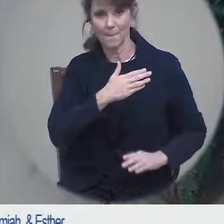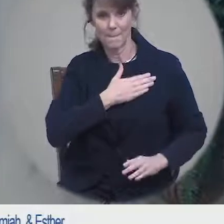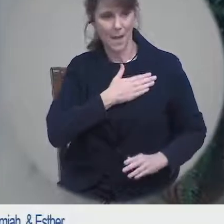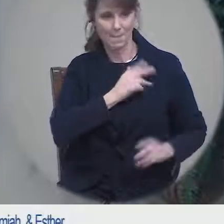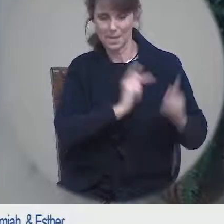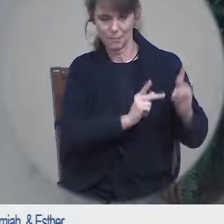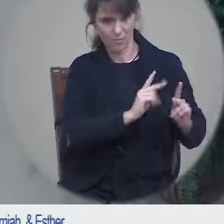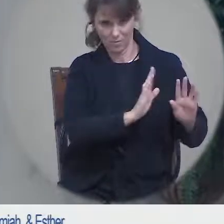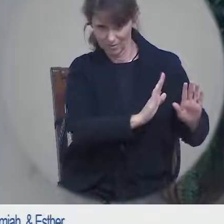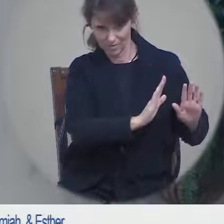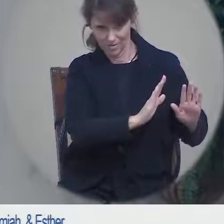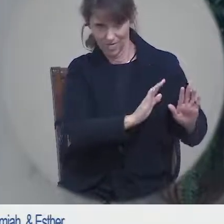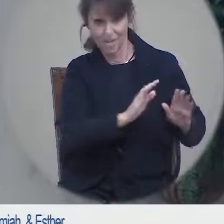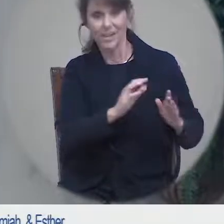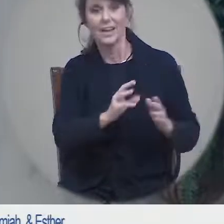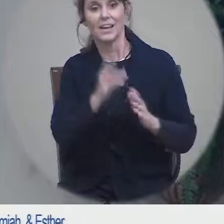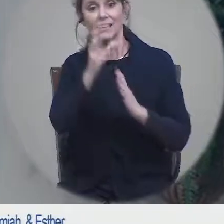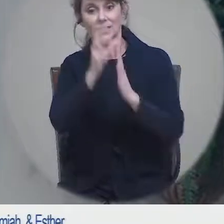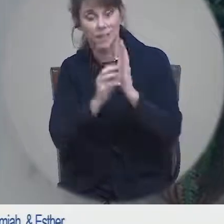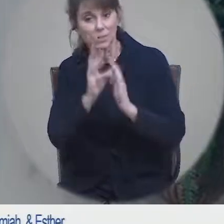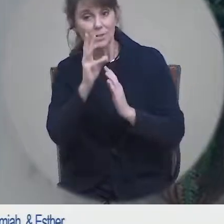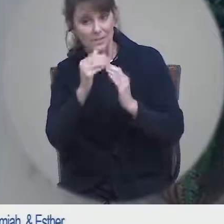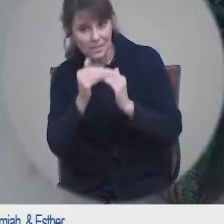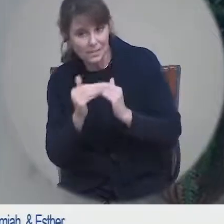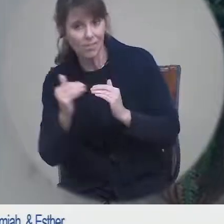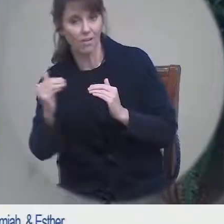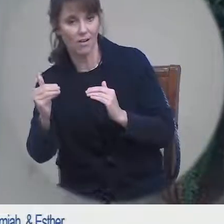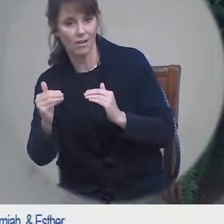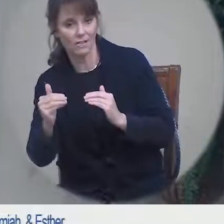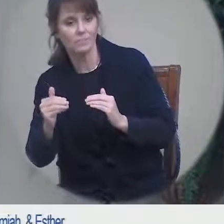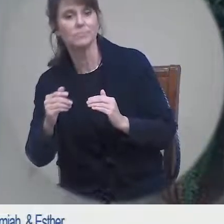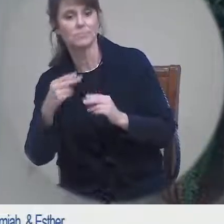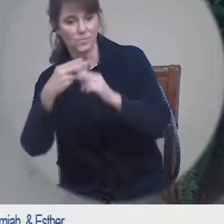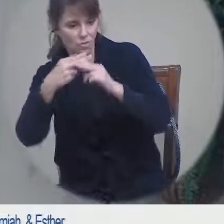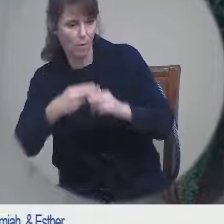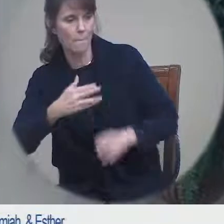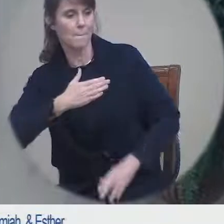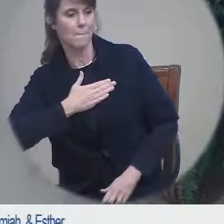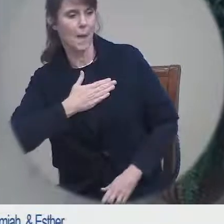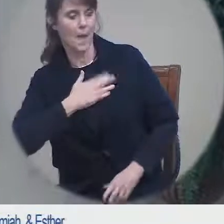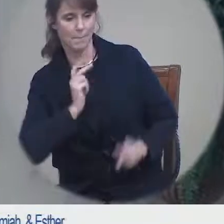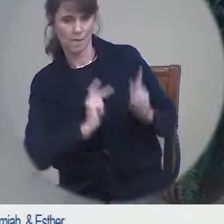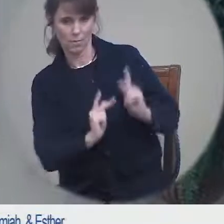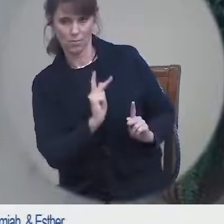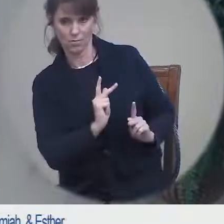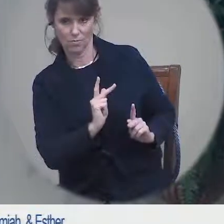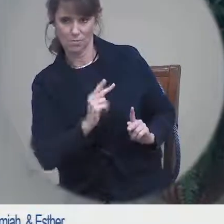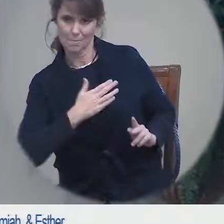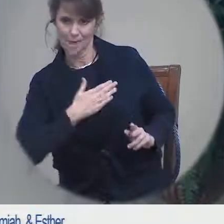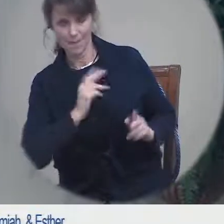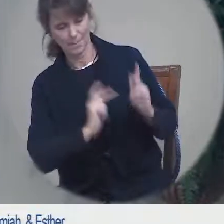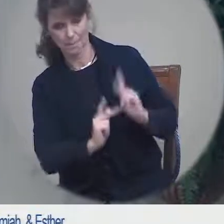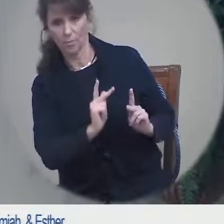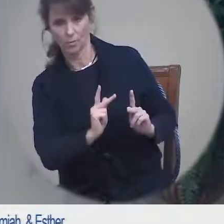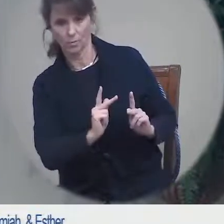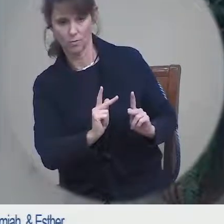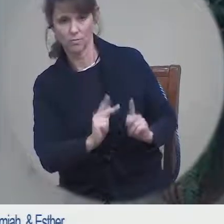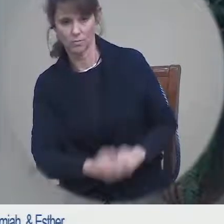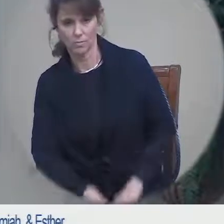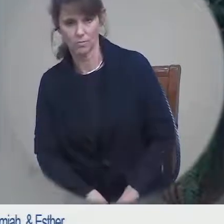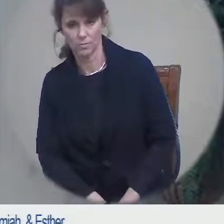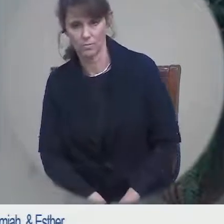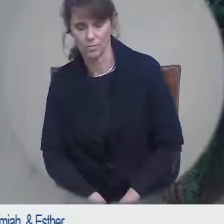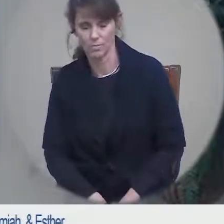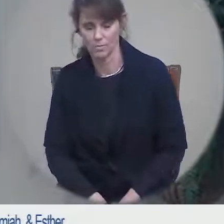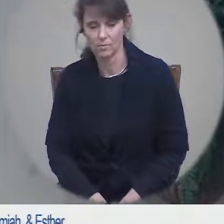7, that identification is very clear to the king. That's a good point.